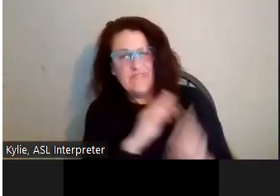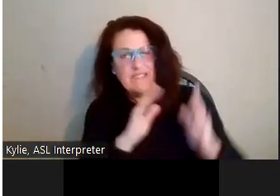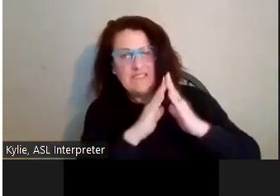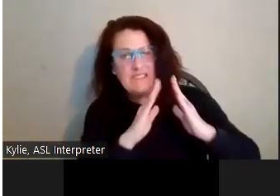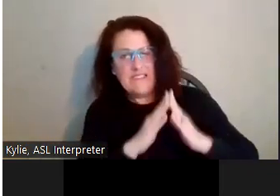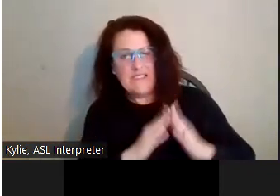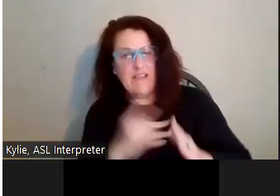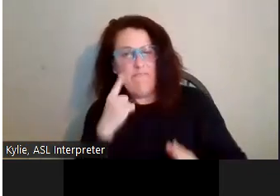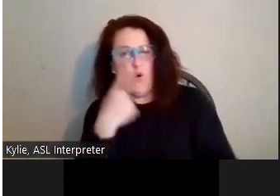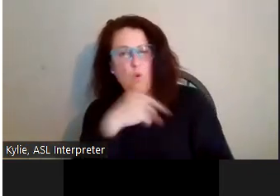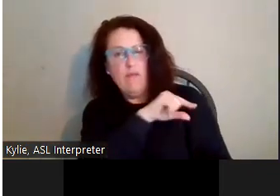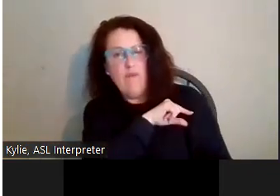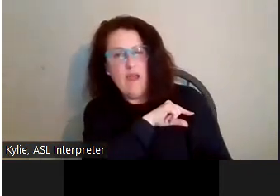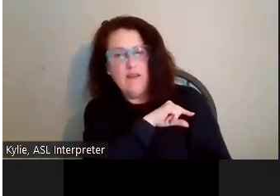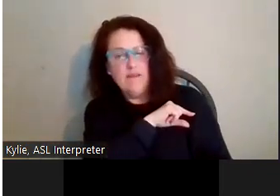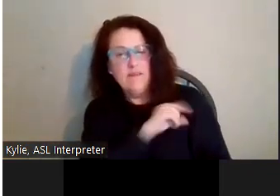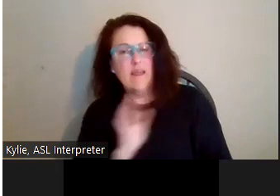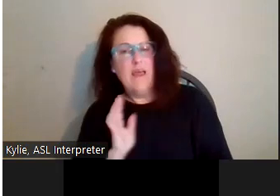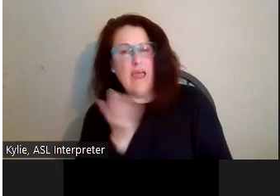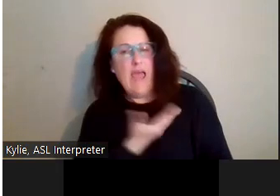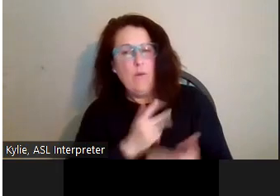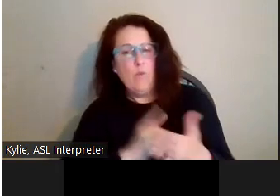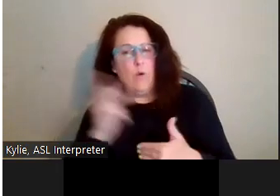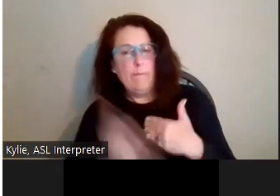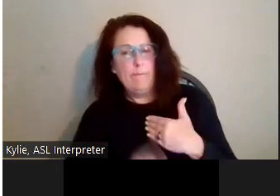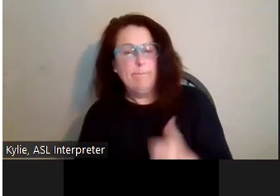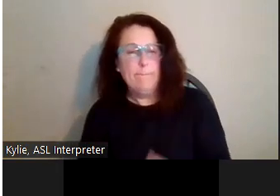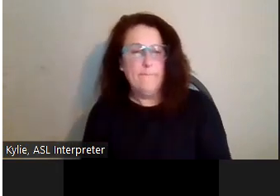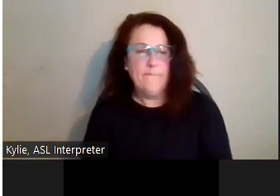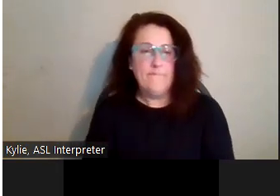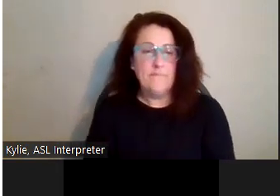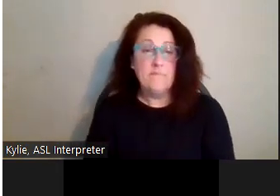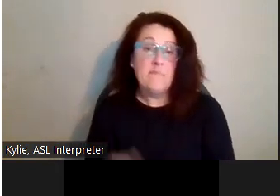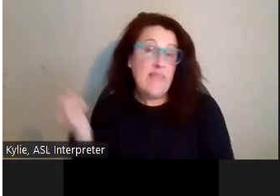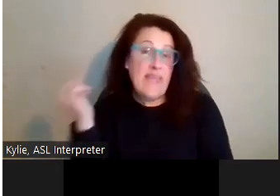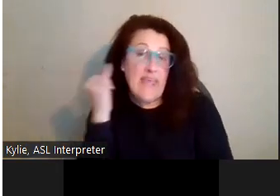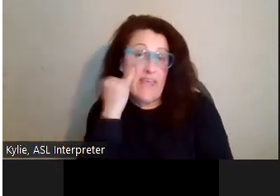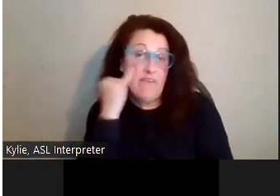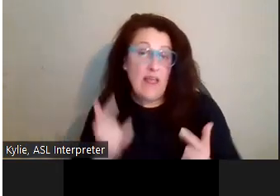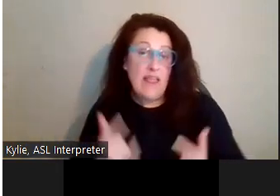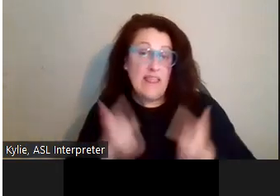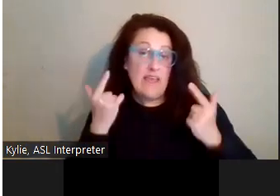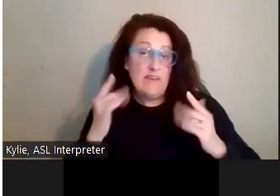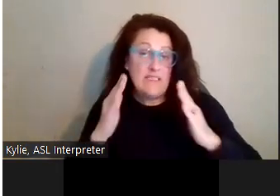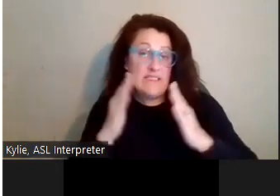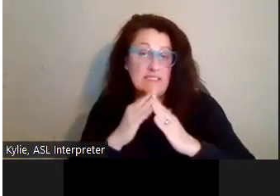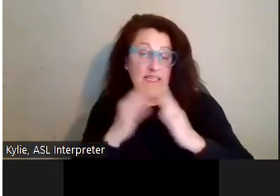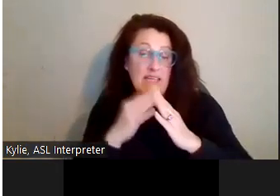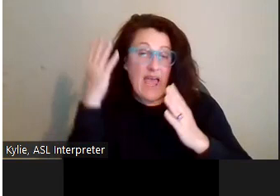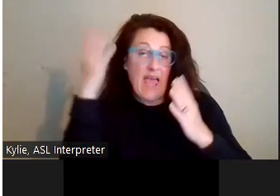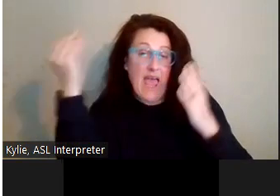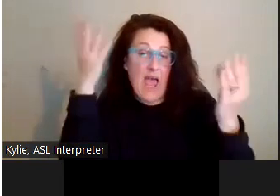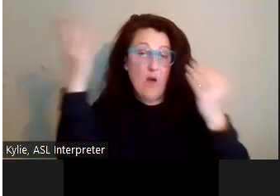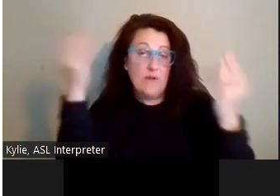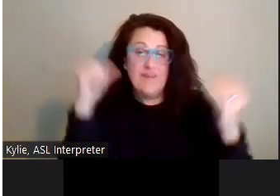order to qualify for NextGen Careers. If you happen to live in a city or town that's not on